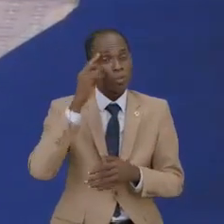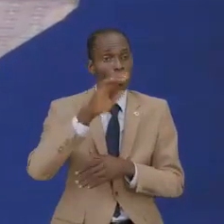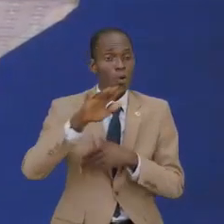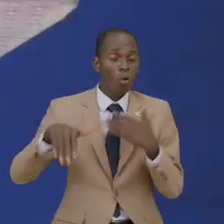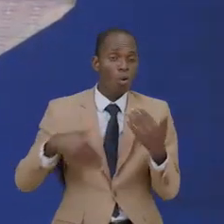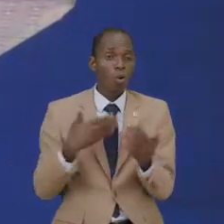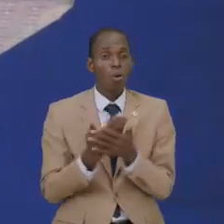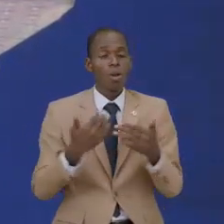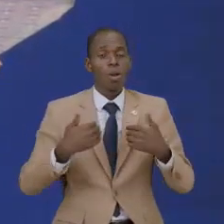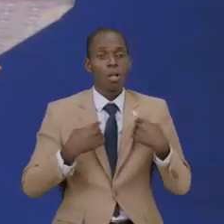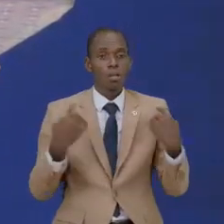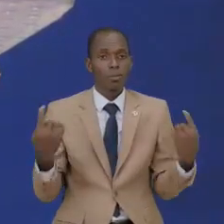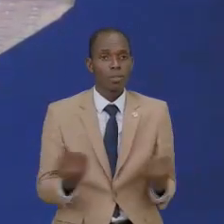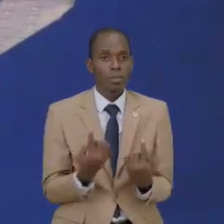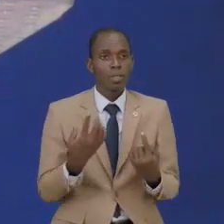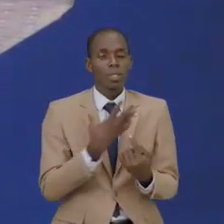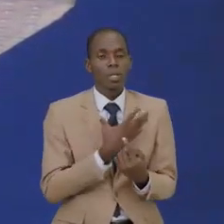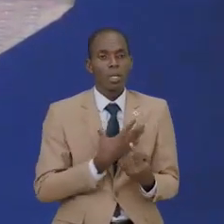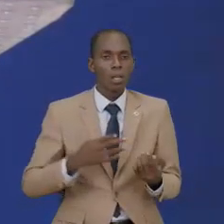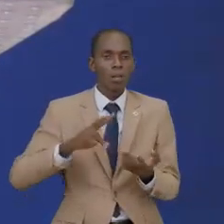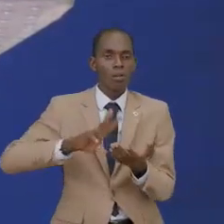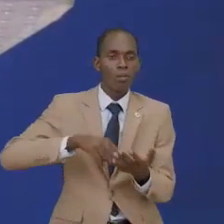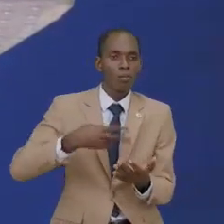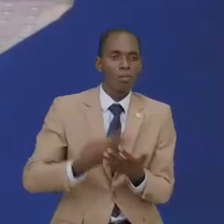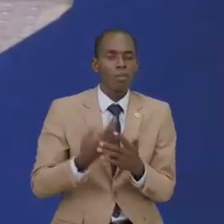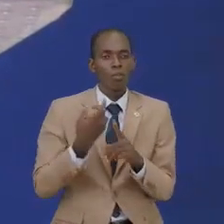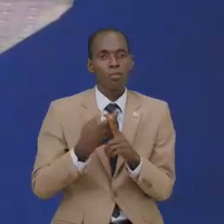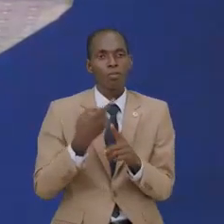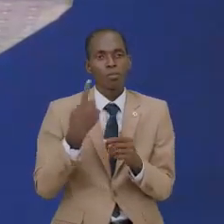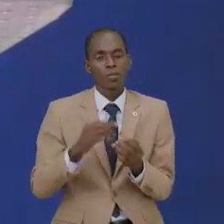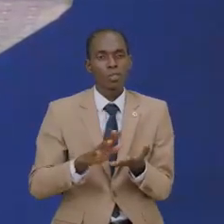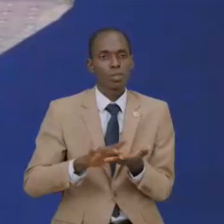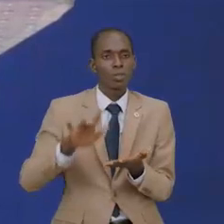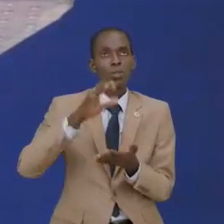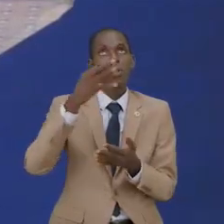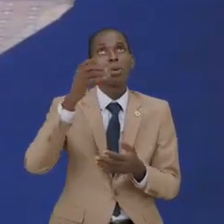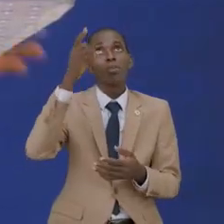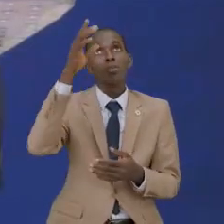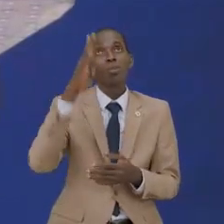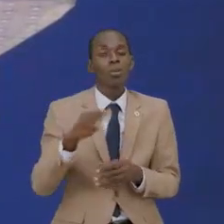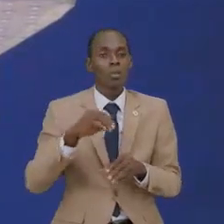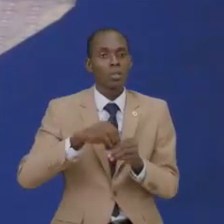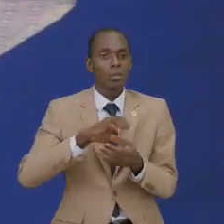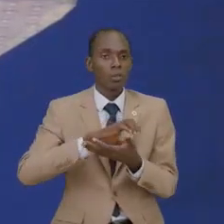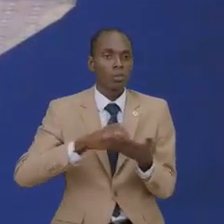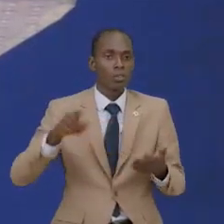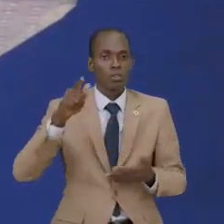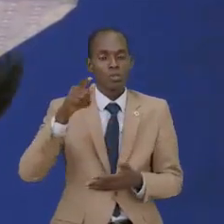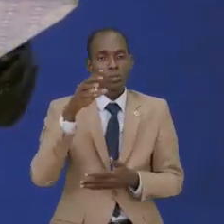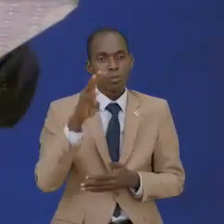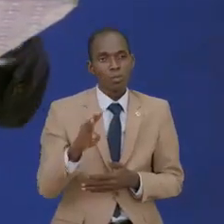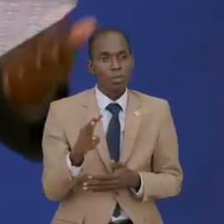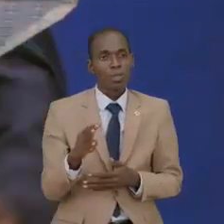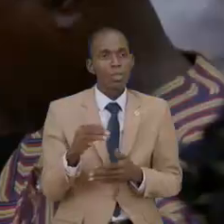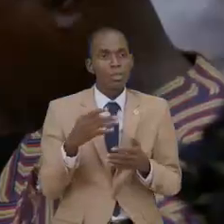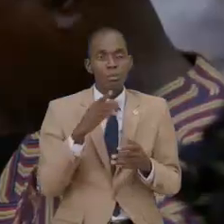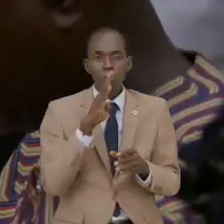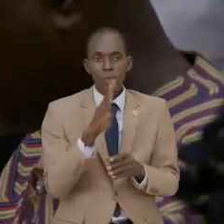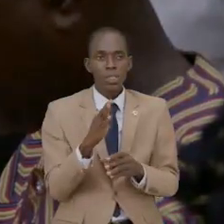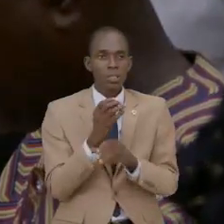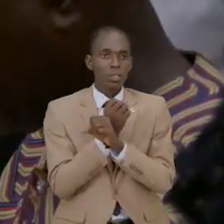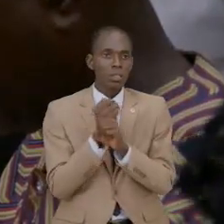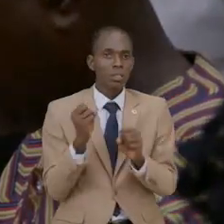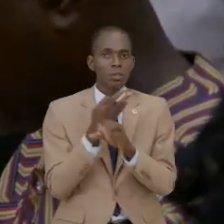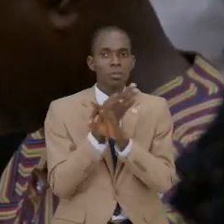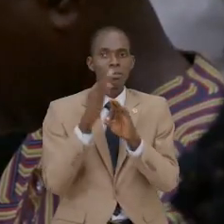have sinned and come short of the glory of God. Verse 24, in verse 24, being justified